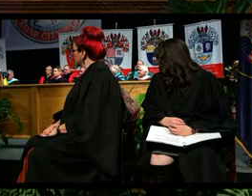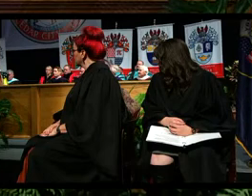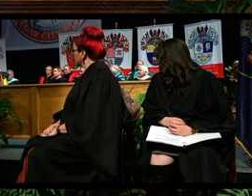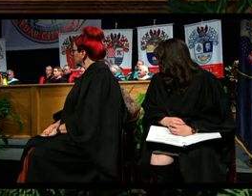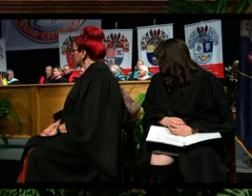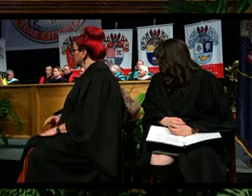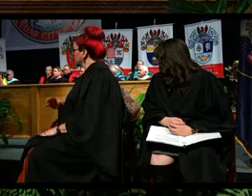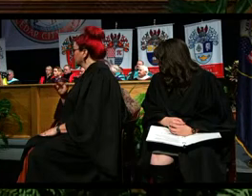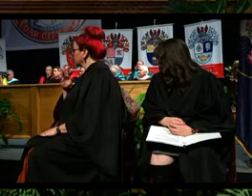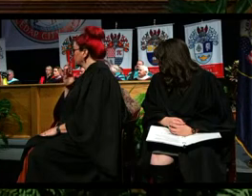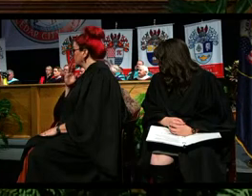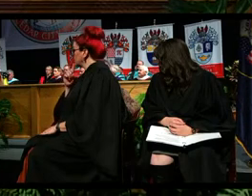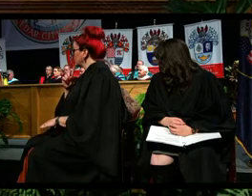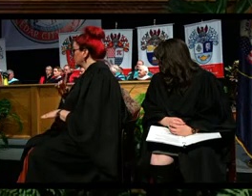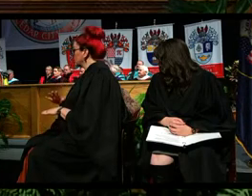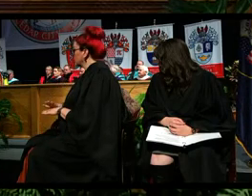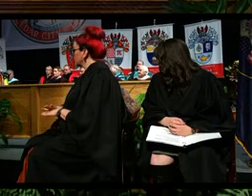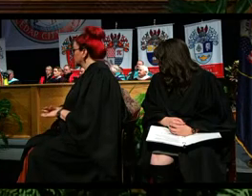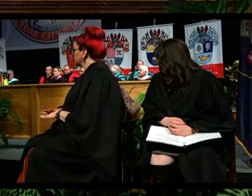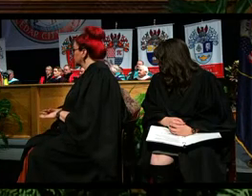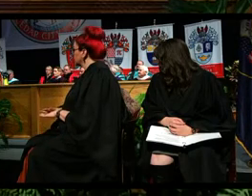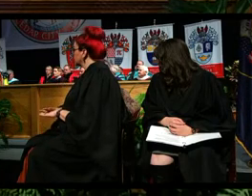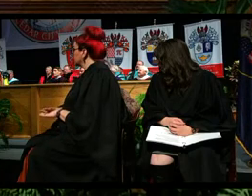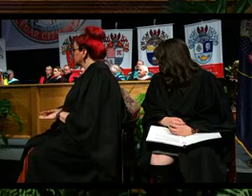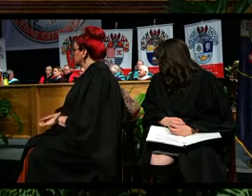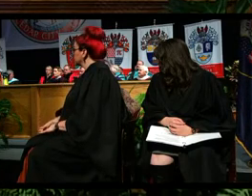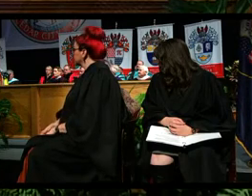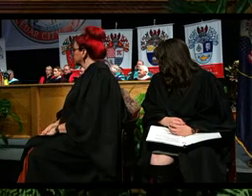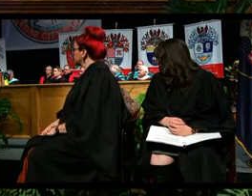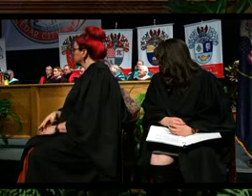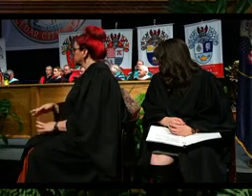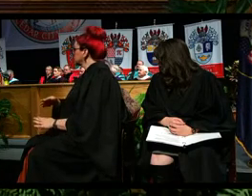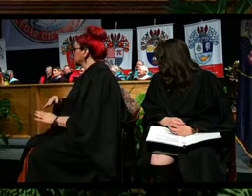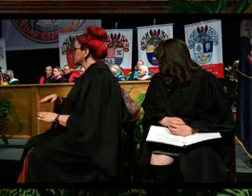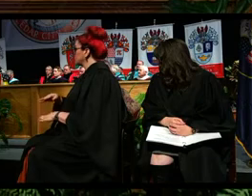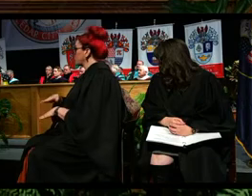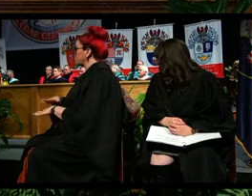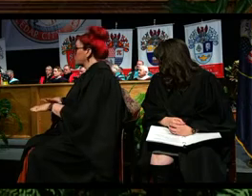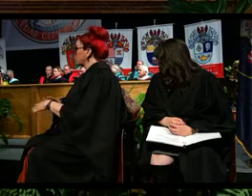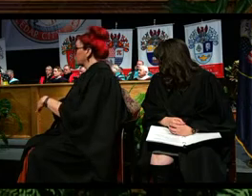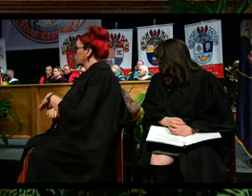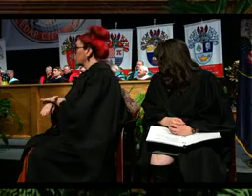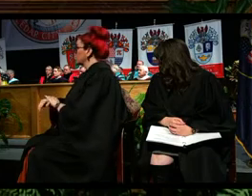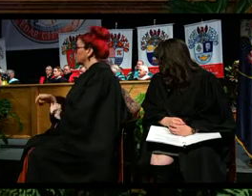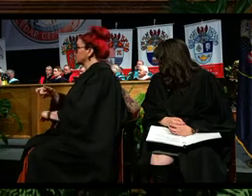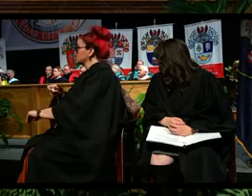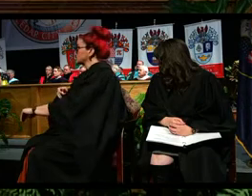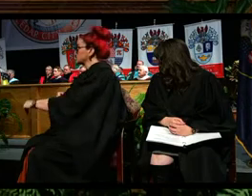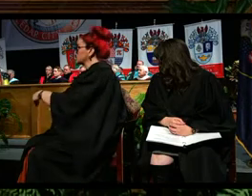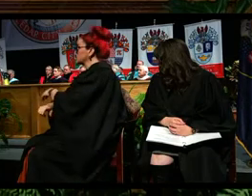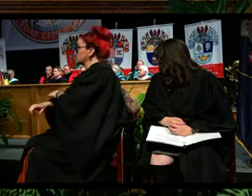Mavukuyang on Nampang, ankles on toes on knees on